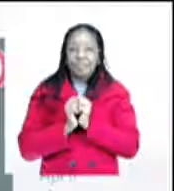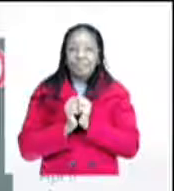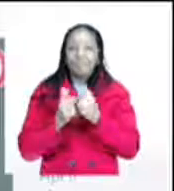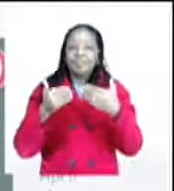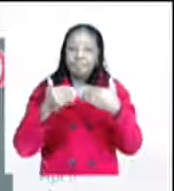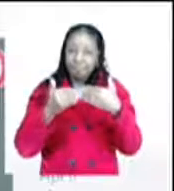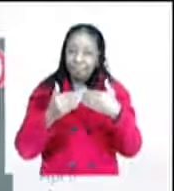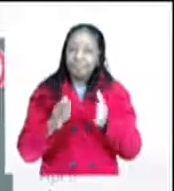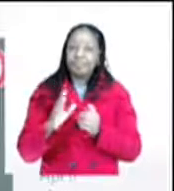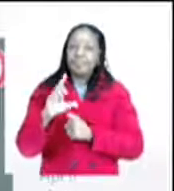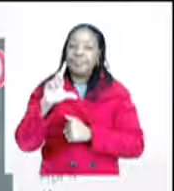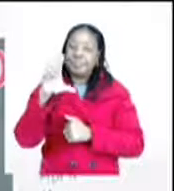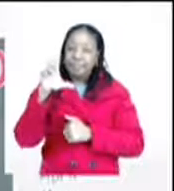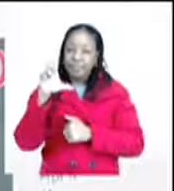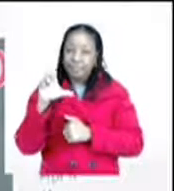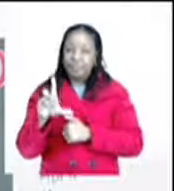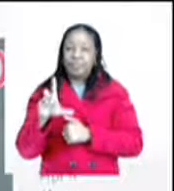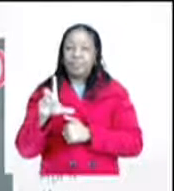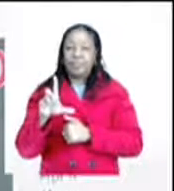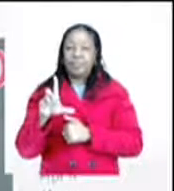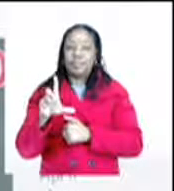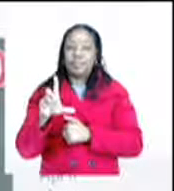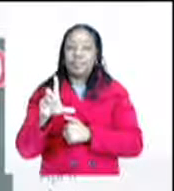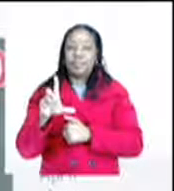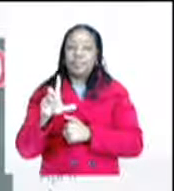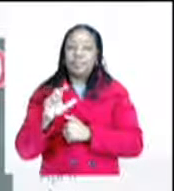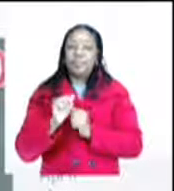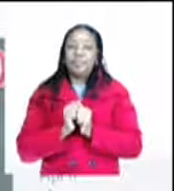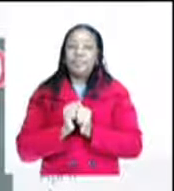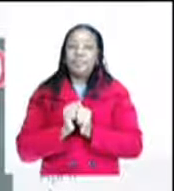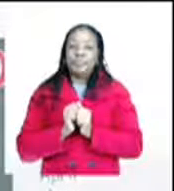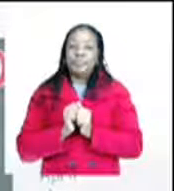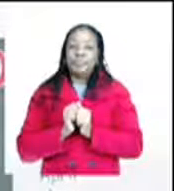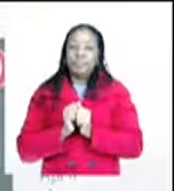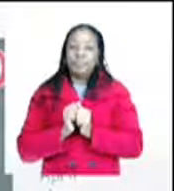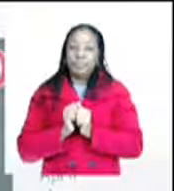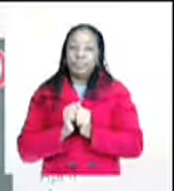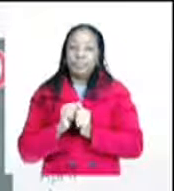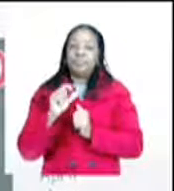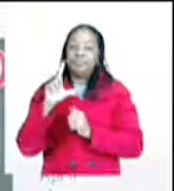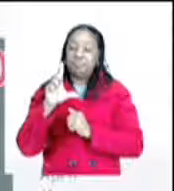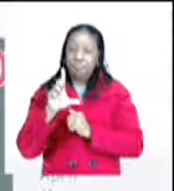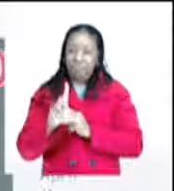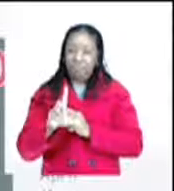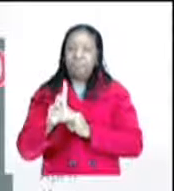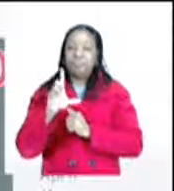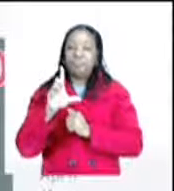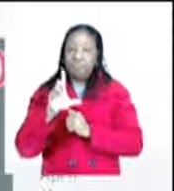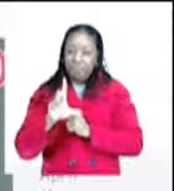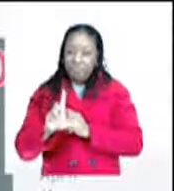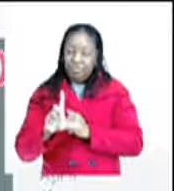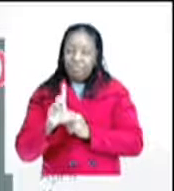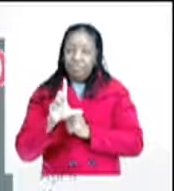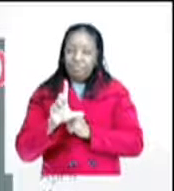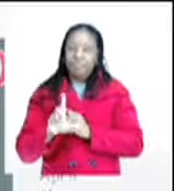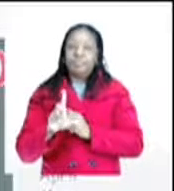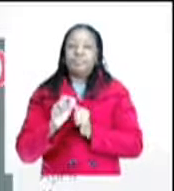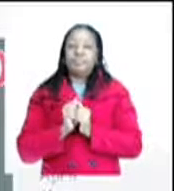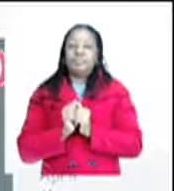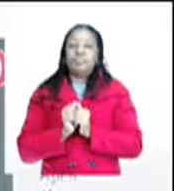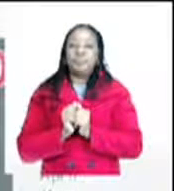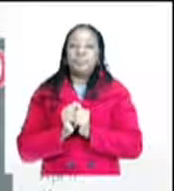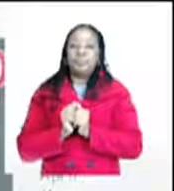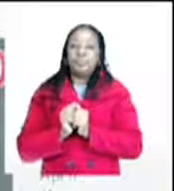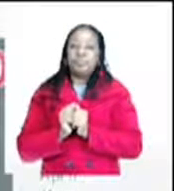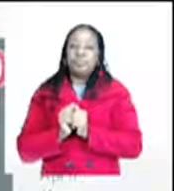Lion's first letter is L, L, lion. So